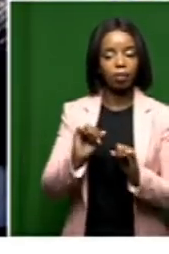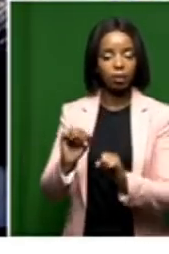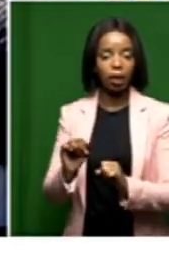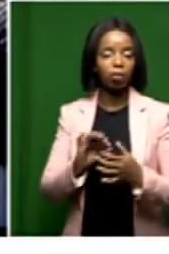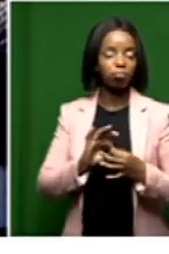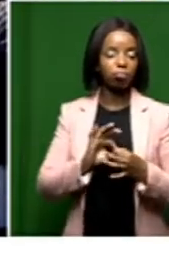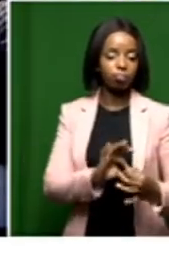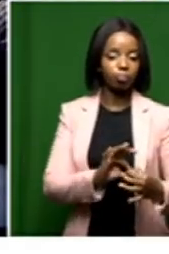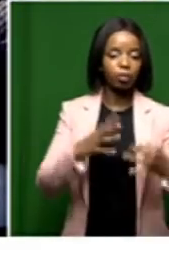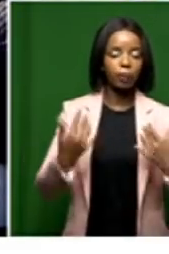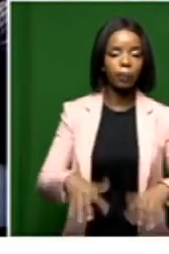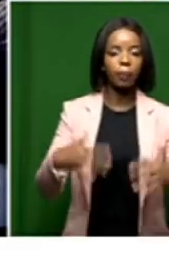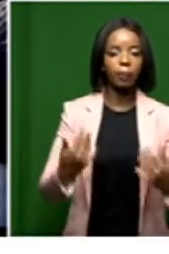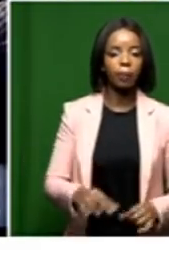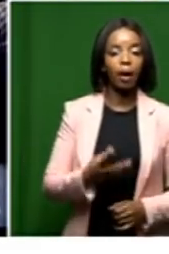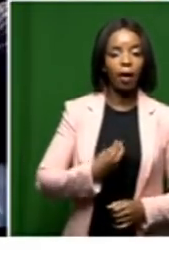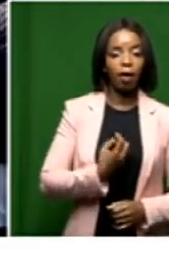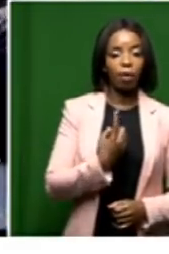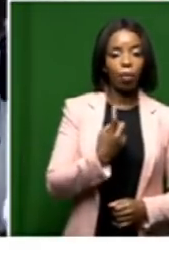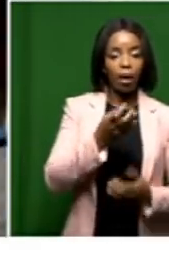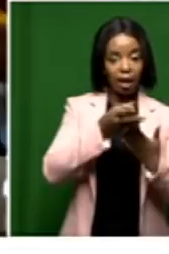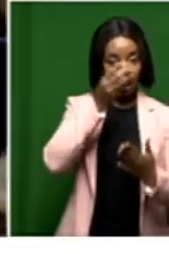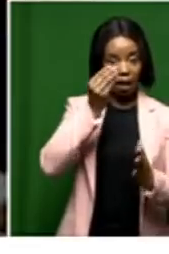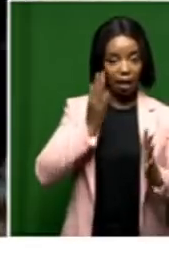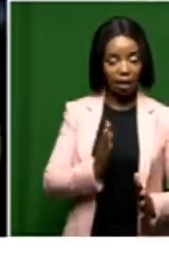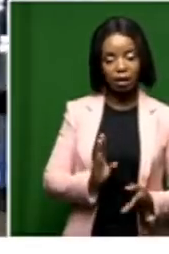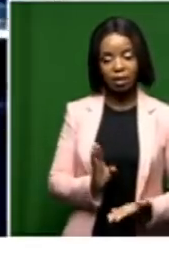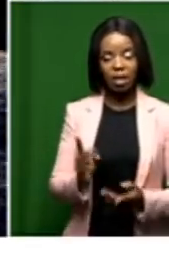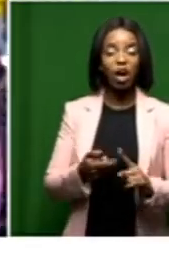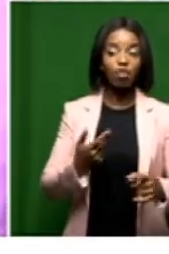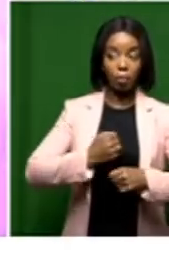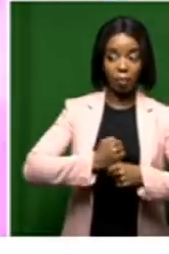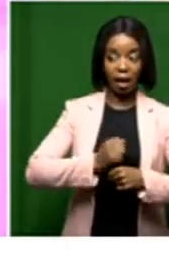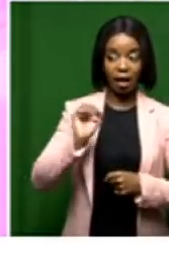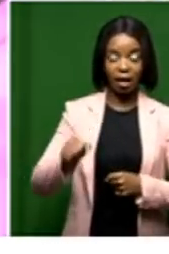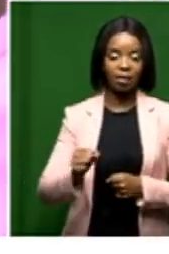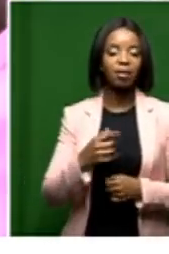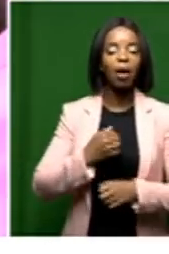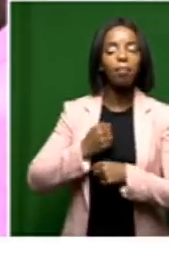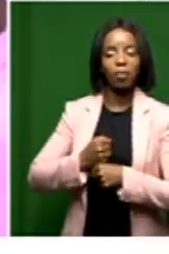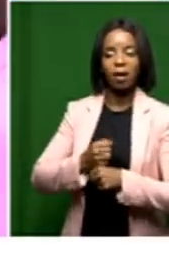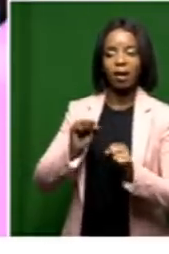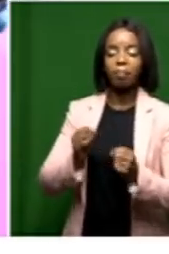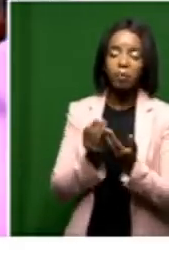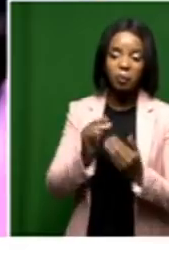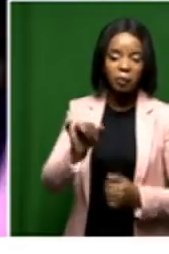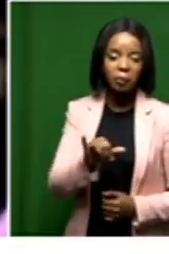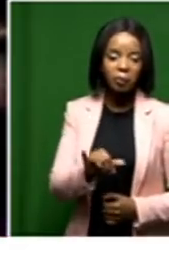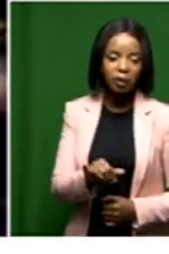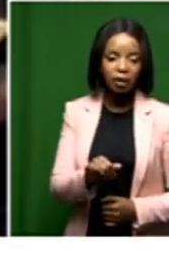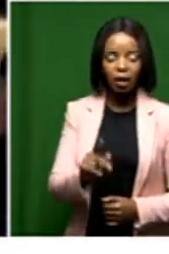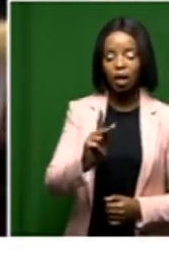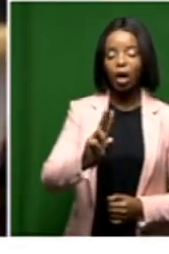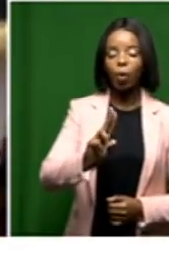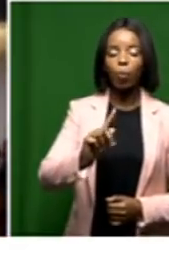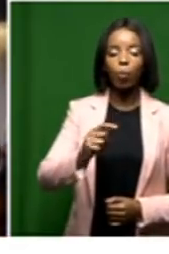have one learner here, Lynn, and I'm just going to ask her. She's from Bombela, ne? Bombela. And which school do you go to? I go to